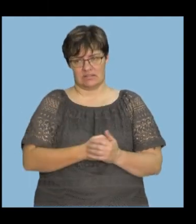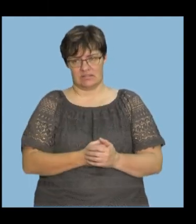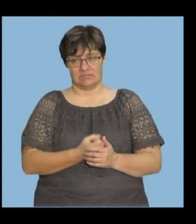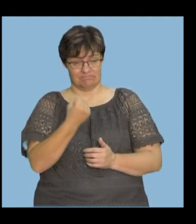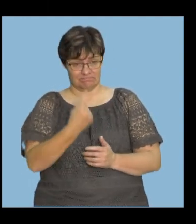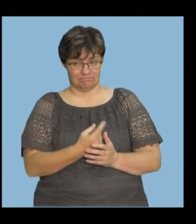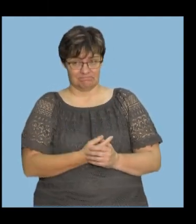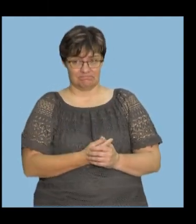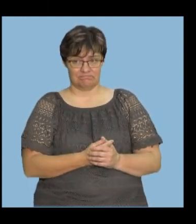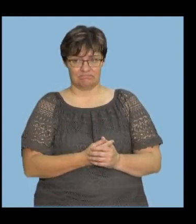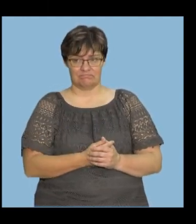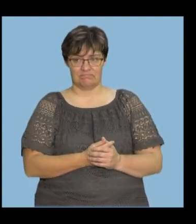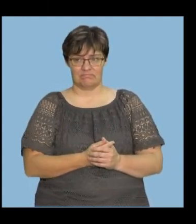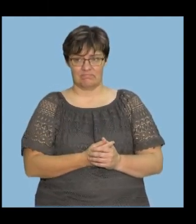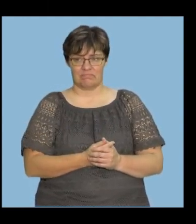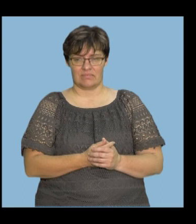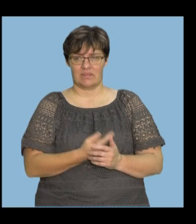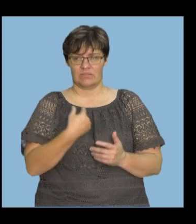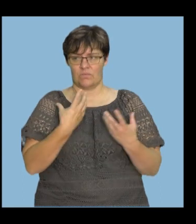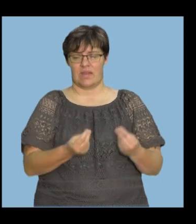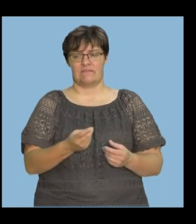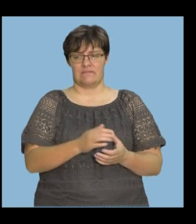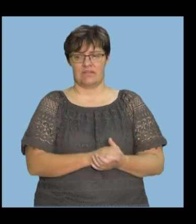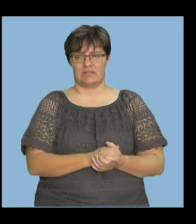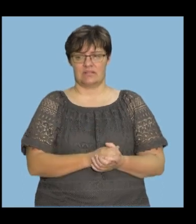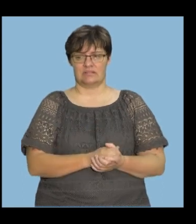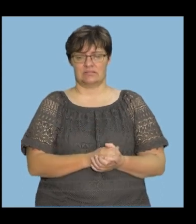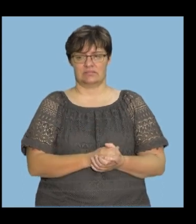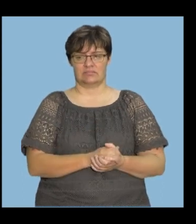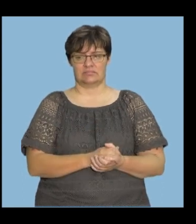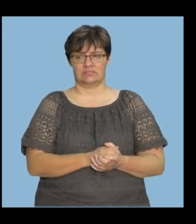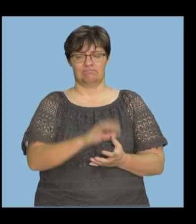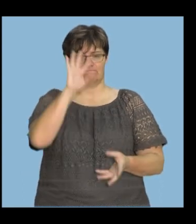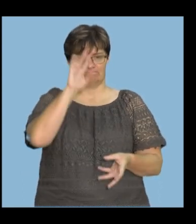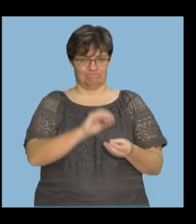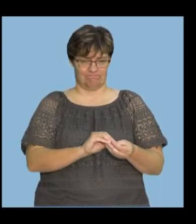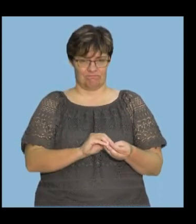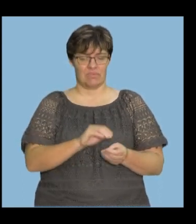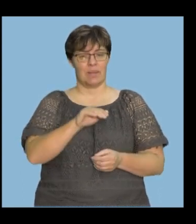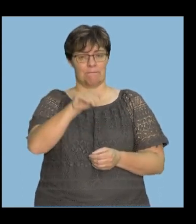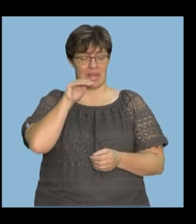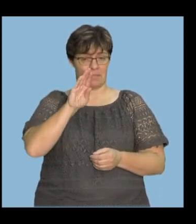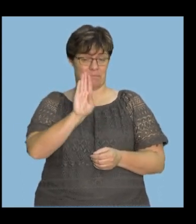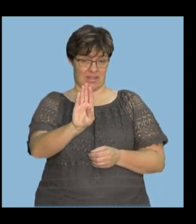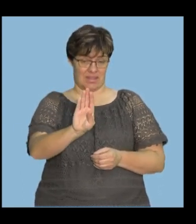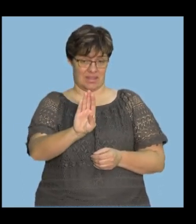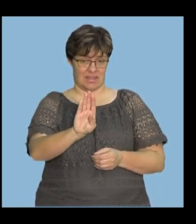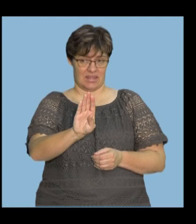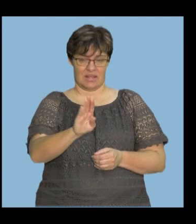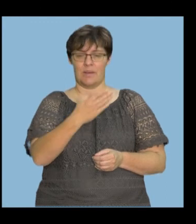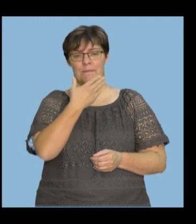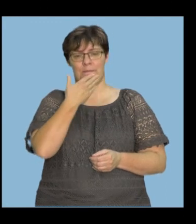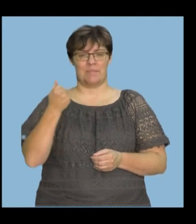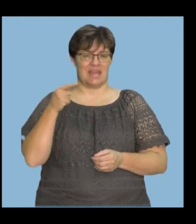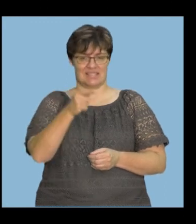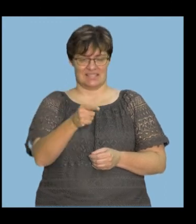together? So this is what we have in summary. So actually, bank B is the best